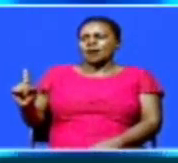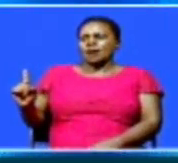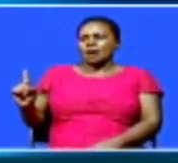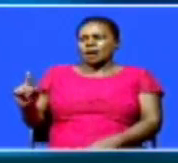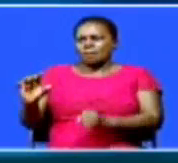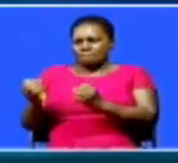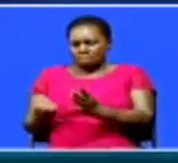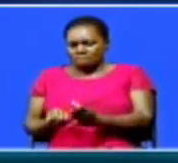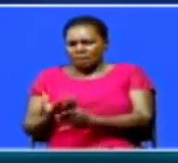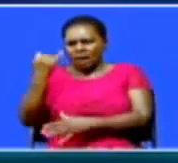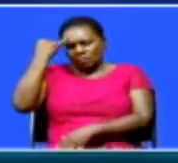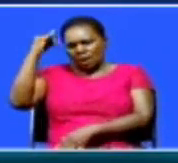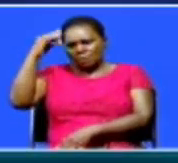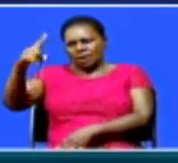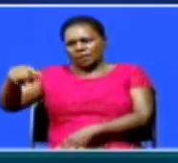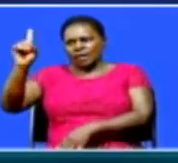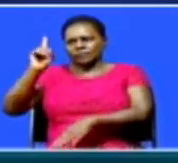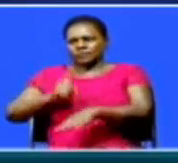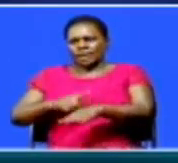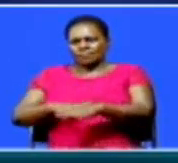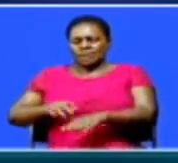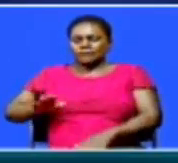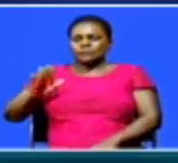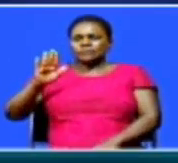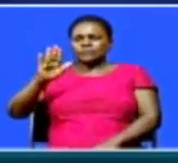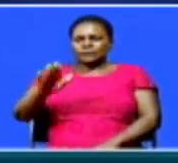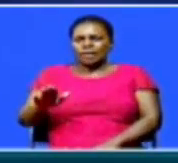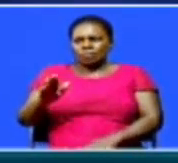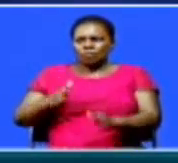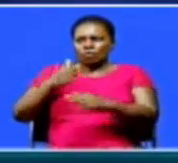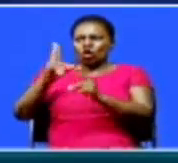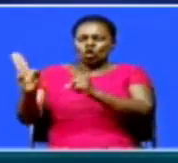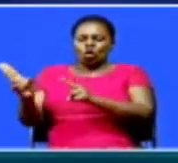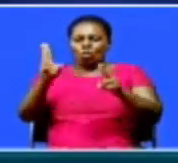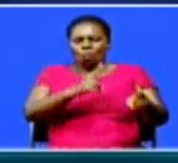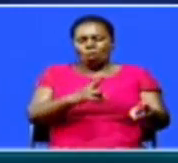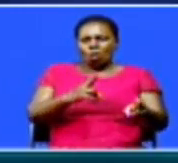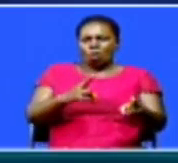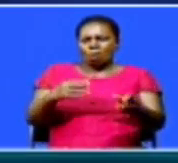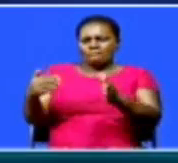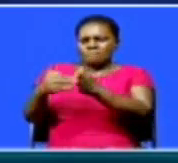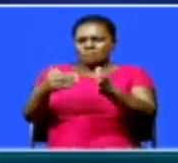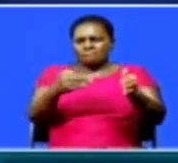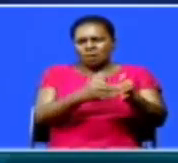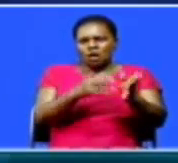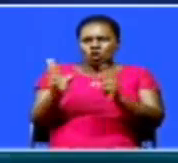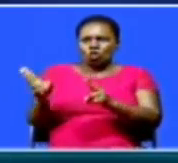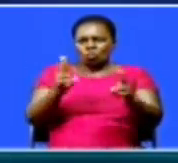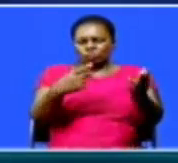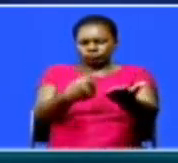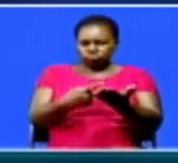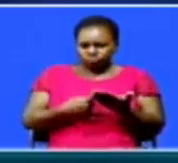You've come up with this invention at the right time, and it's a step beyond the ordinary boundaries of routine